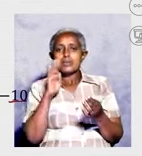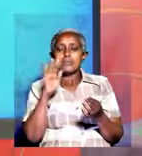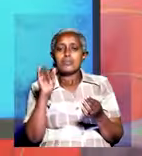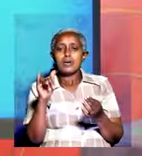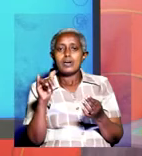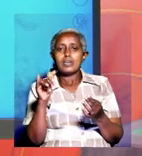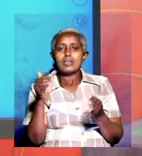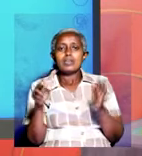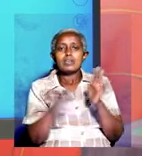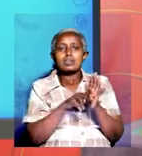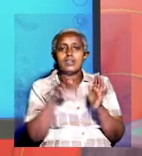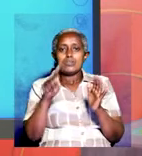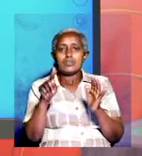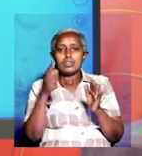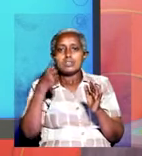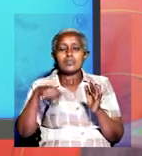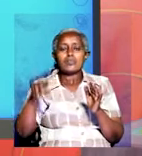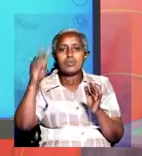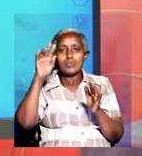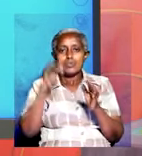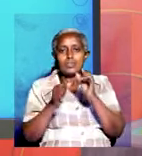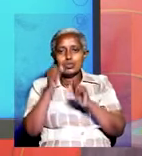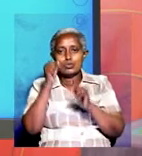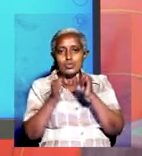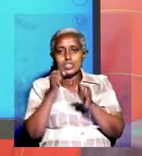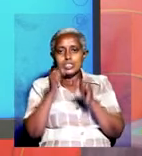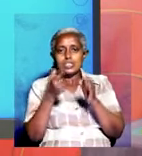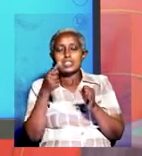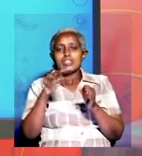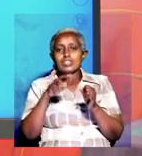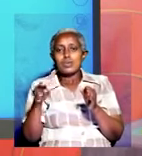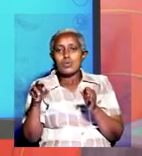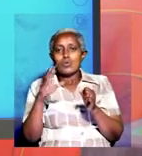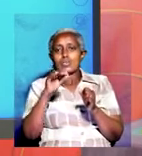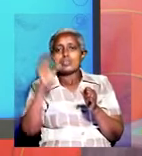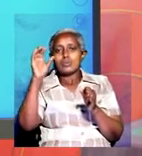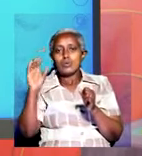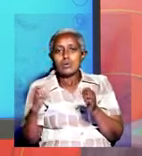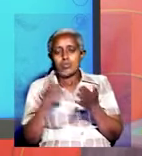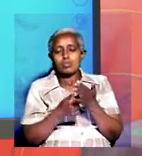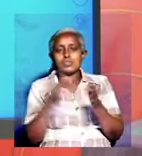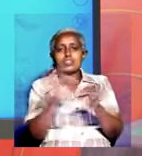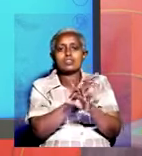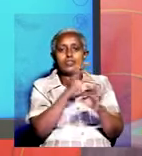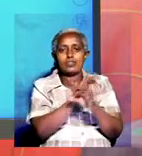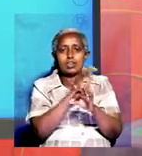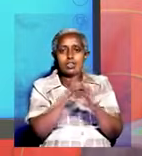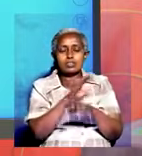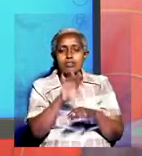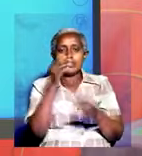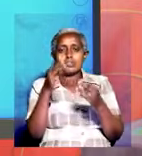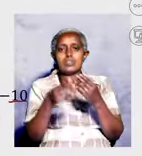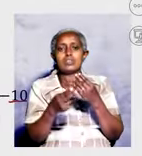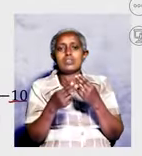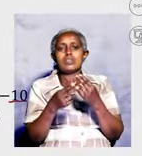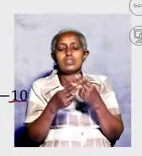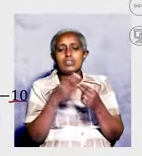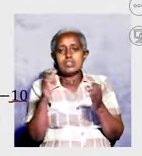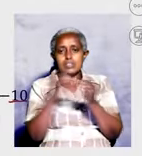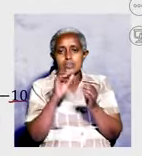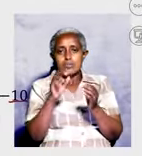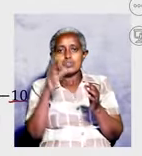by -1 the power in which the row in the column of this function found, the sum of the row in the column.